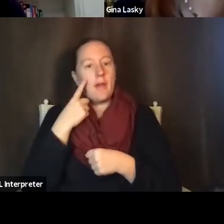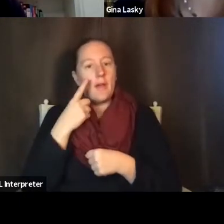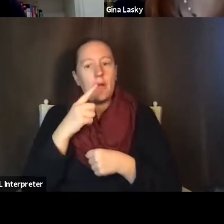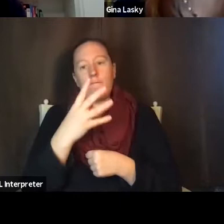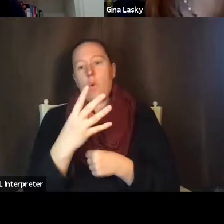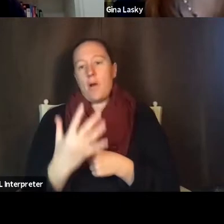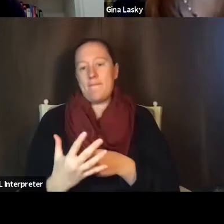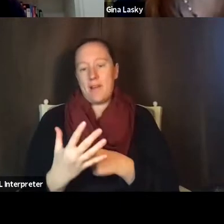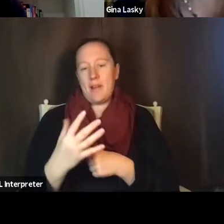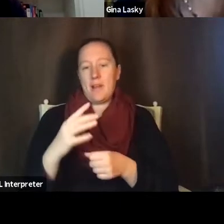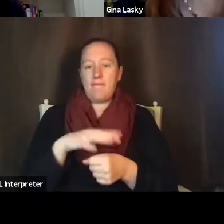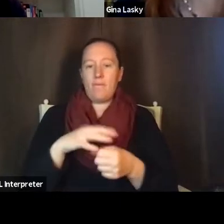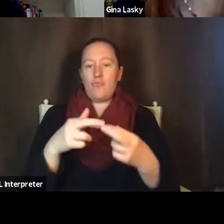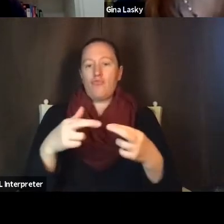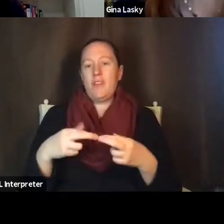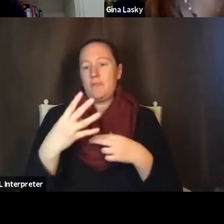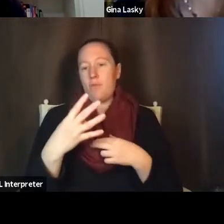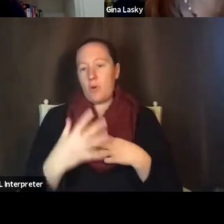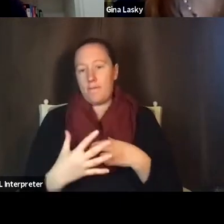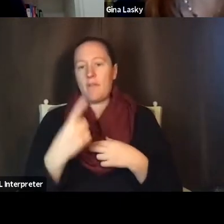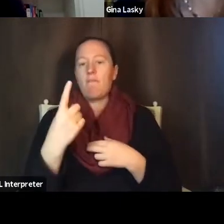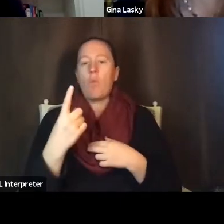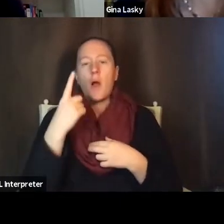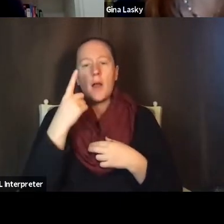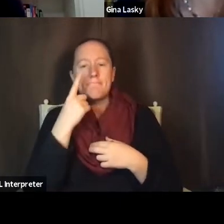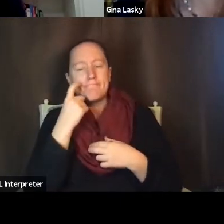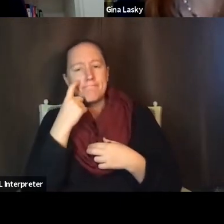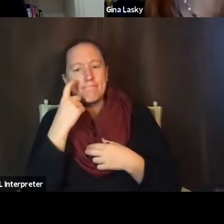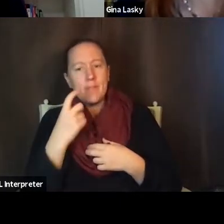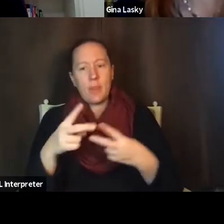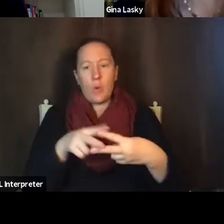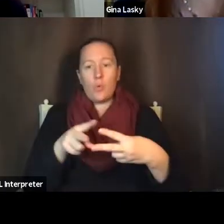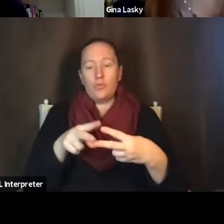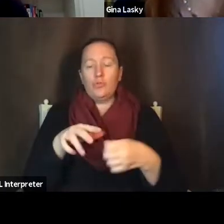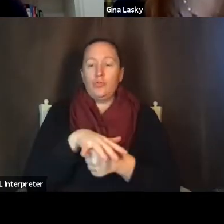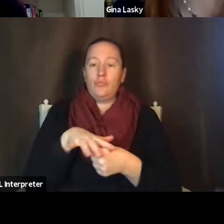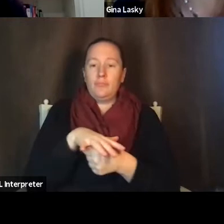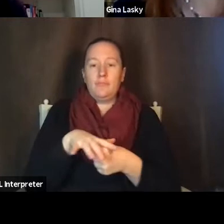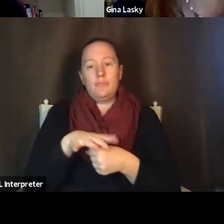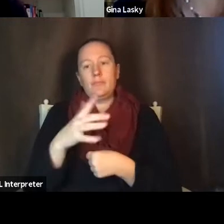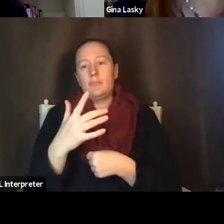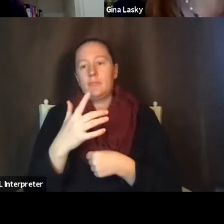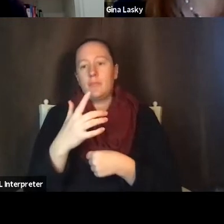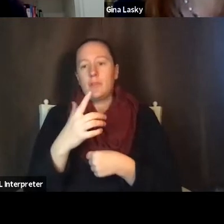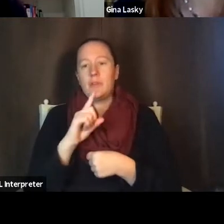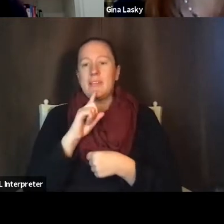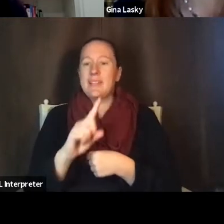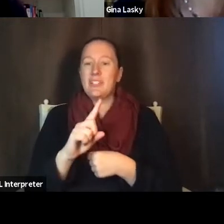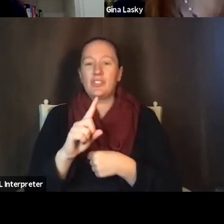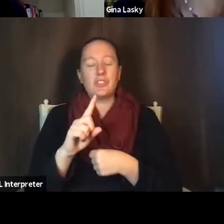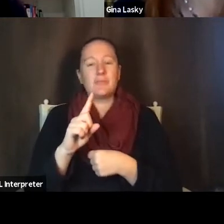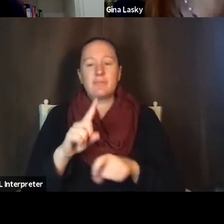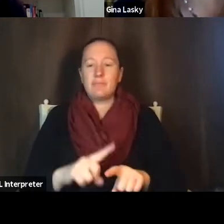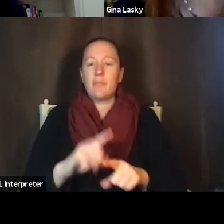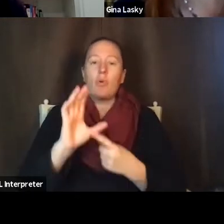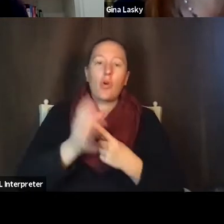for example. And one hypothesis is that, in these two regions, there's just significant social determinant of health and cultural differences,